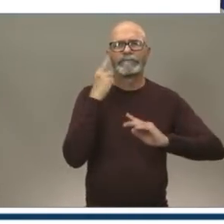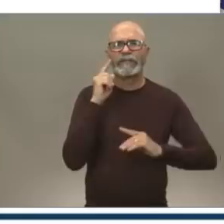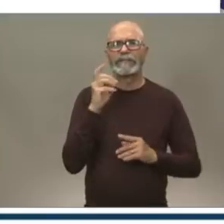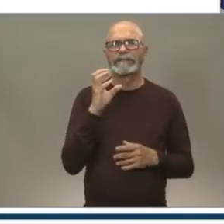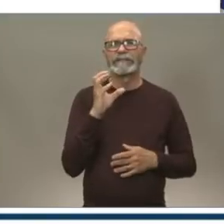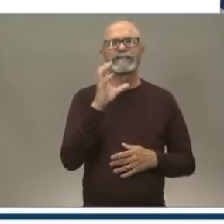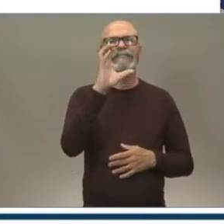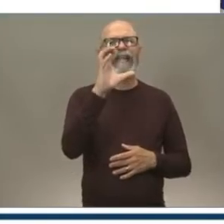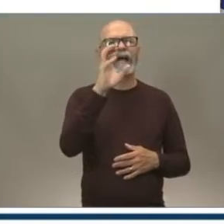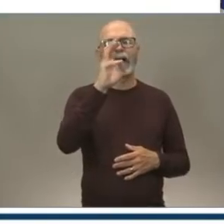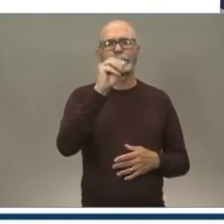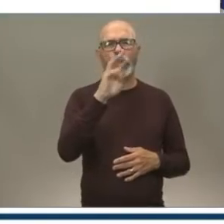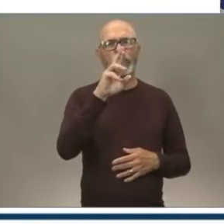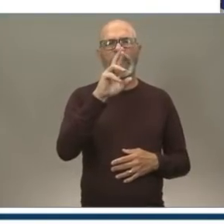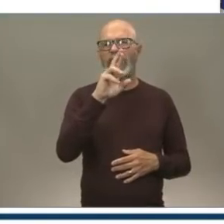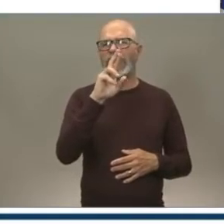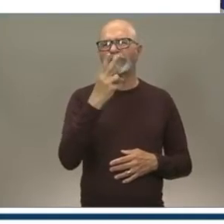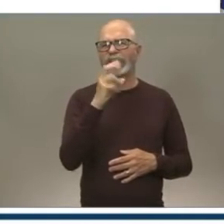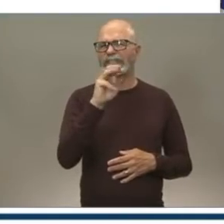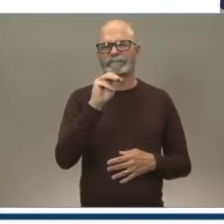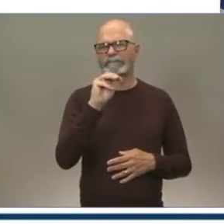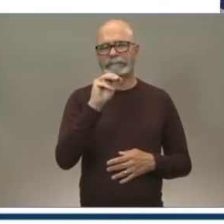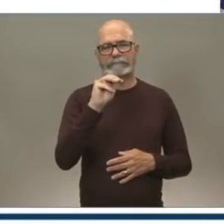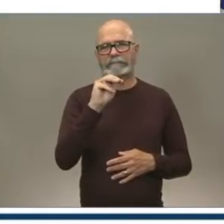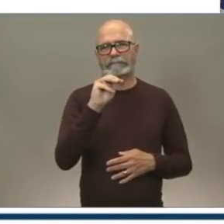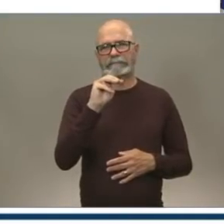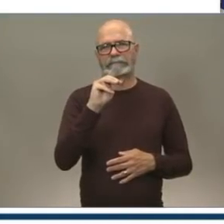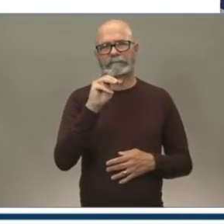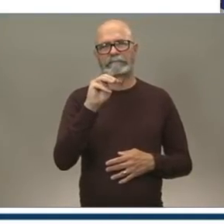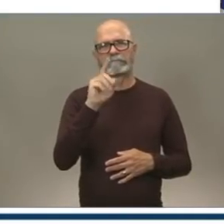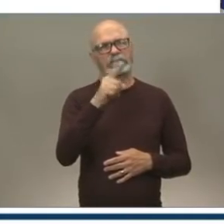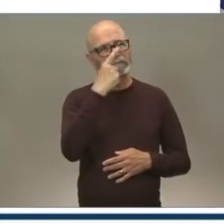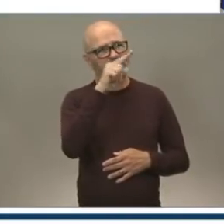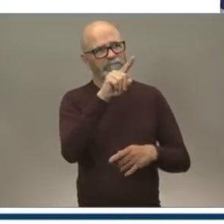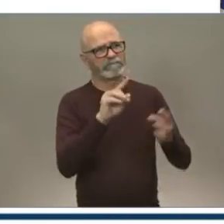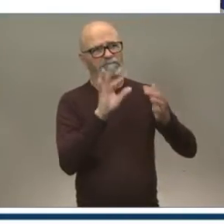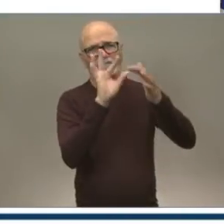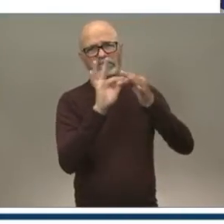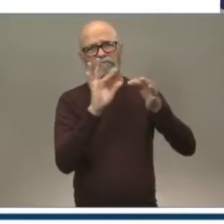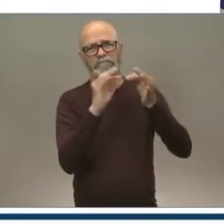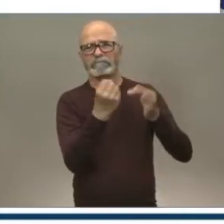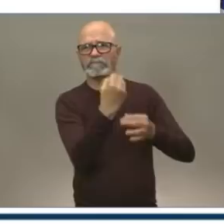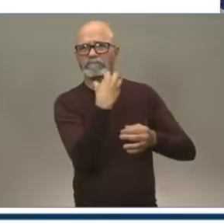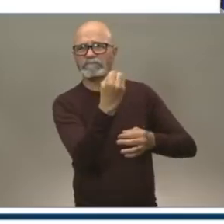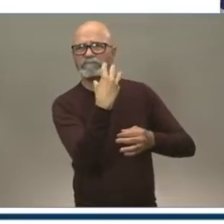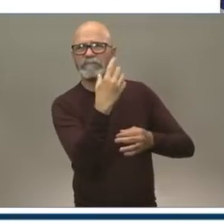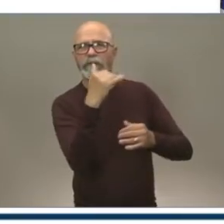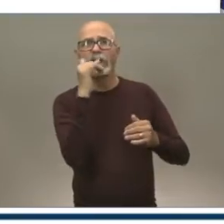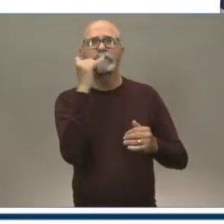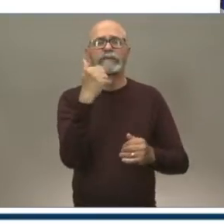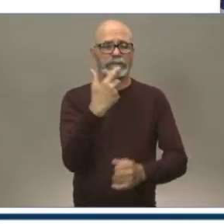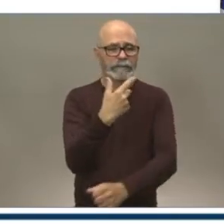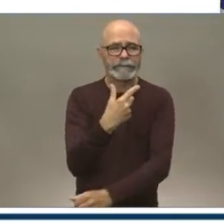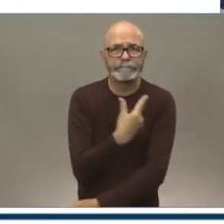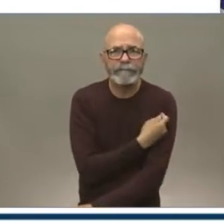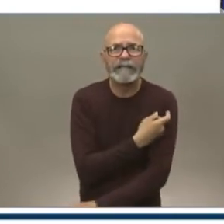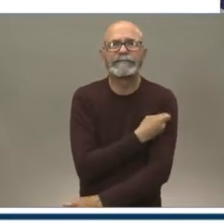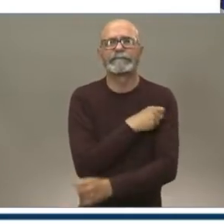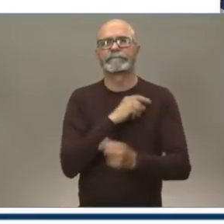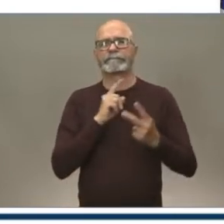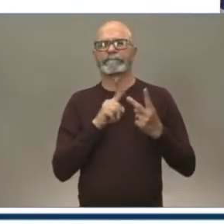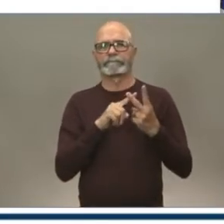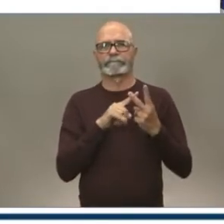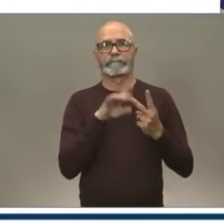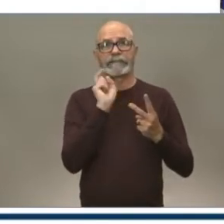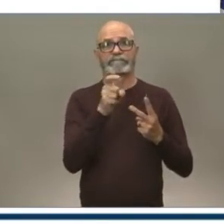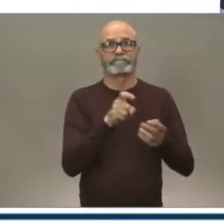your stance on your willingness to share in this way if medical supplies or vaccines were required by an area in Canada that really